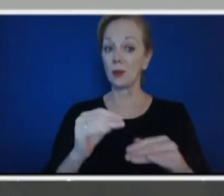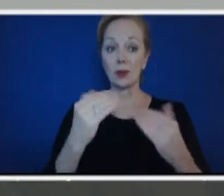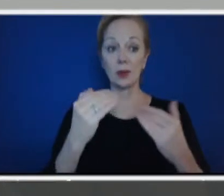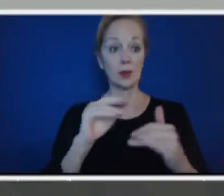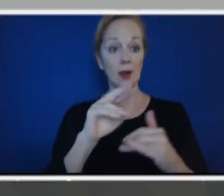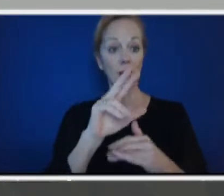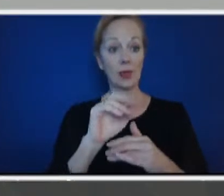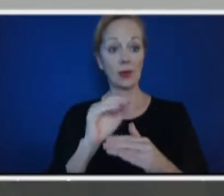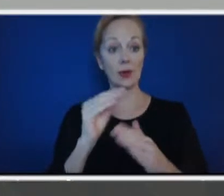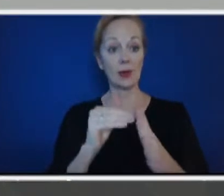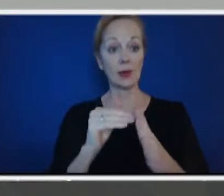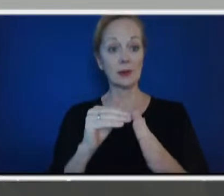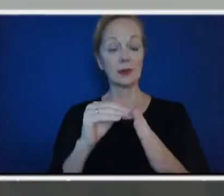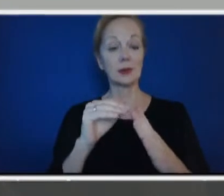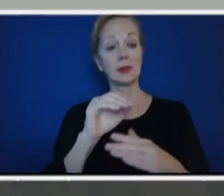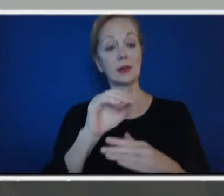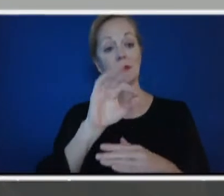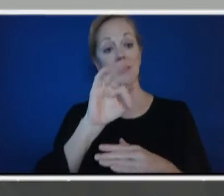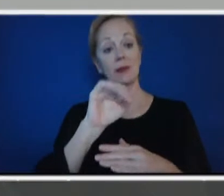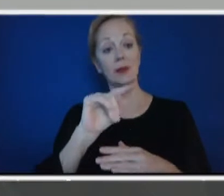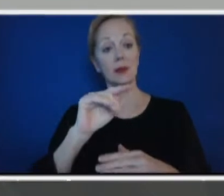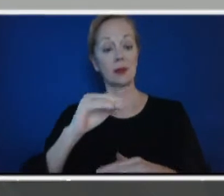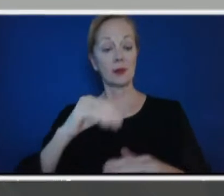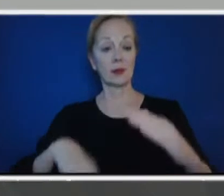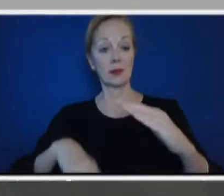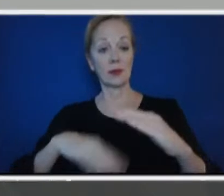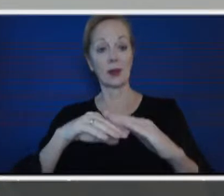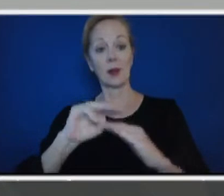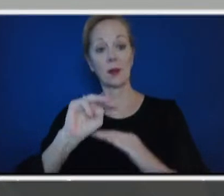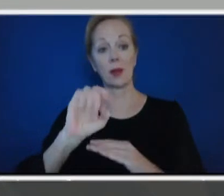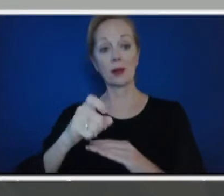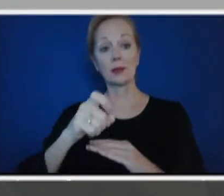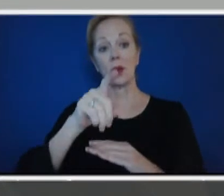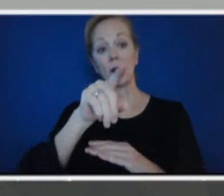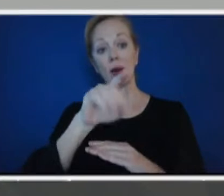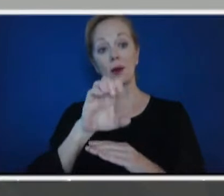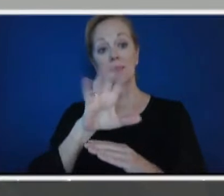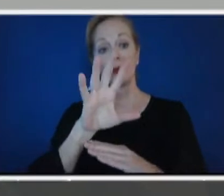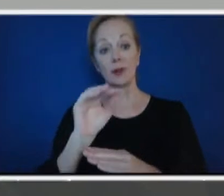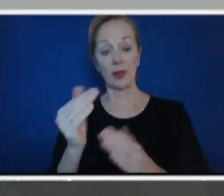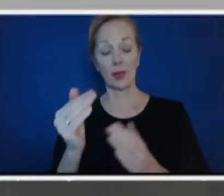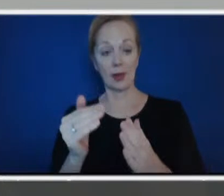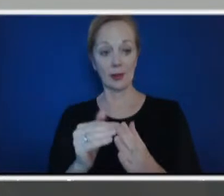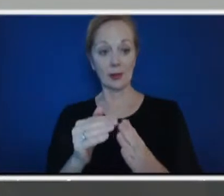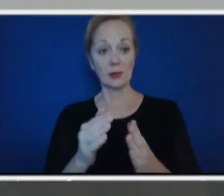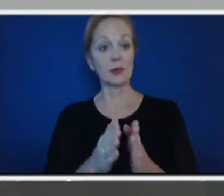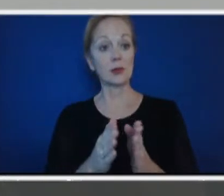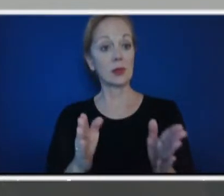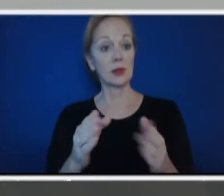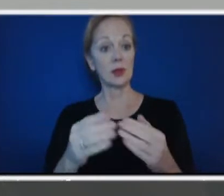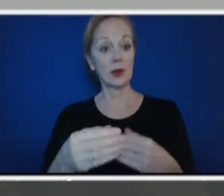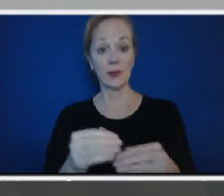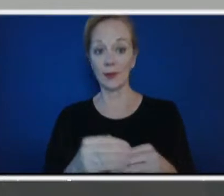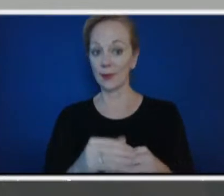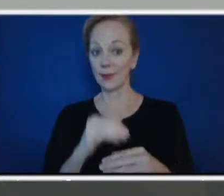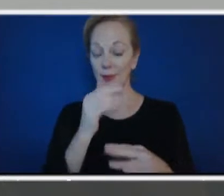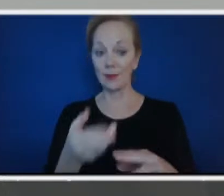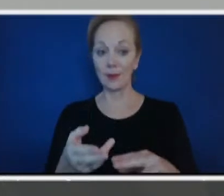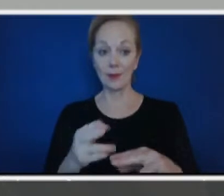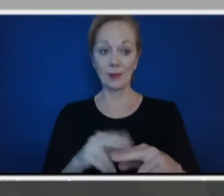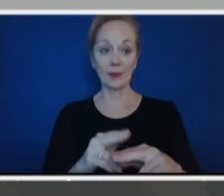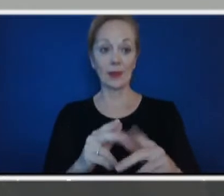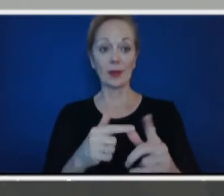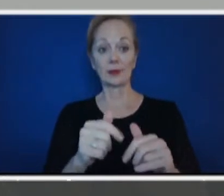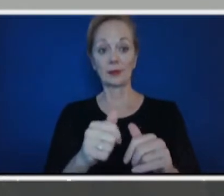30,000 square feet with a maximum of 150,000 general office. Doesn't increase the setback along